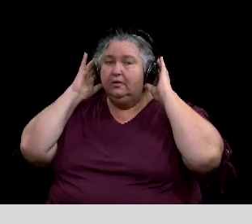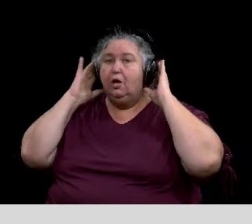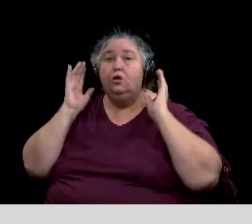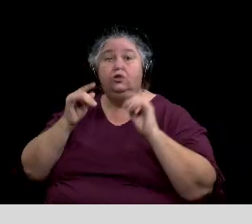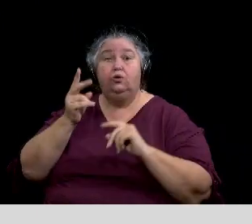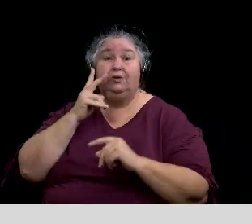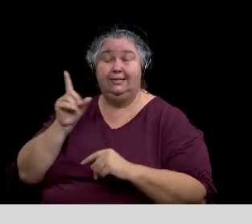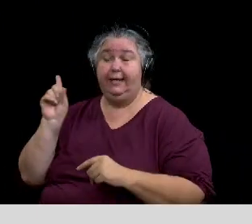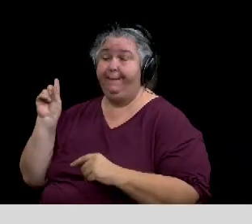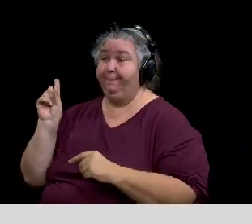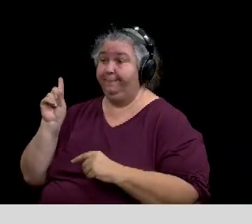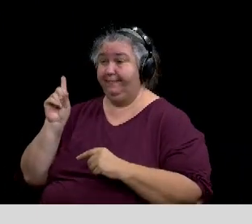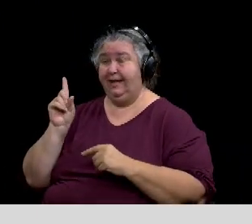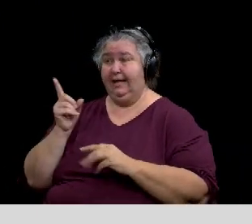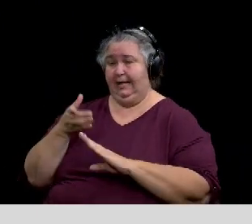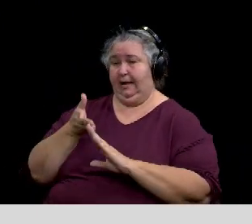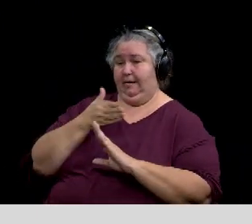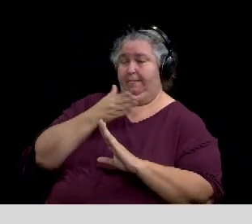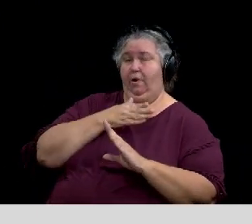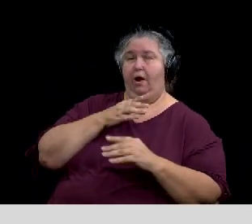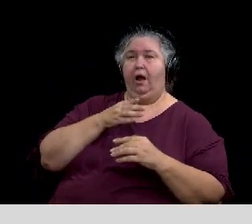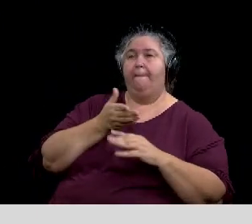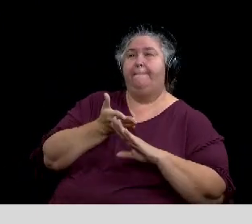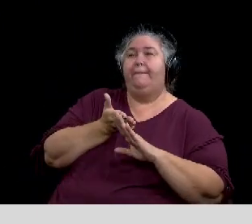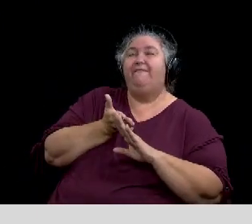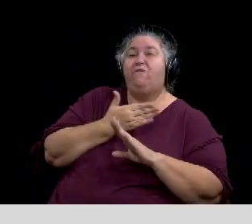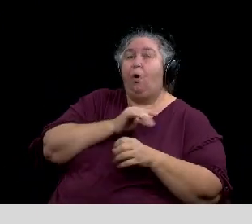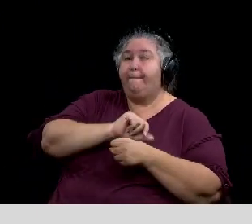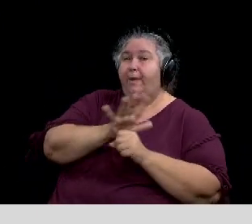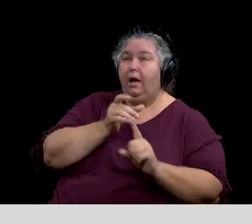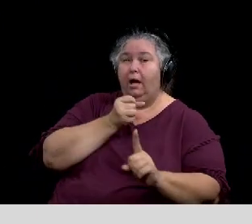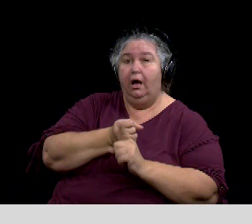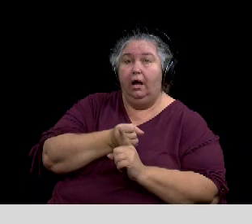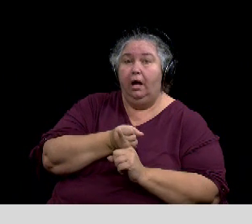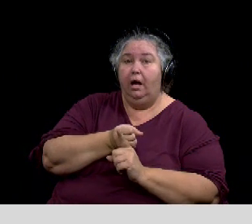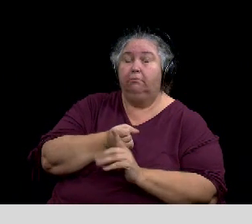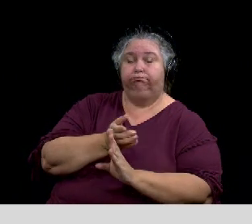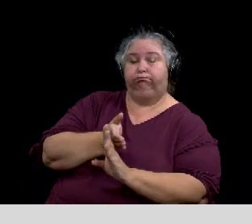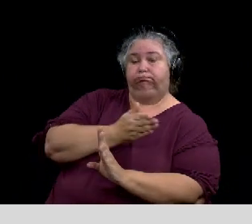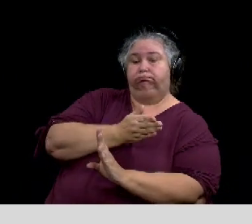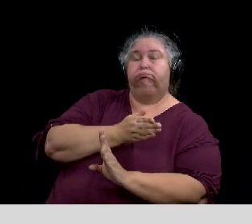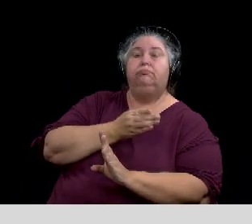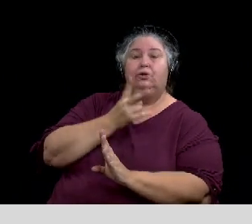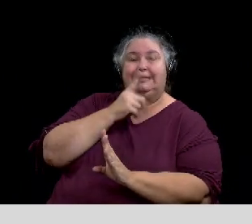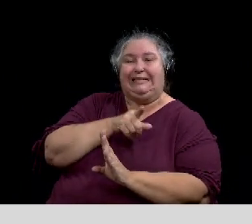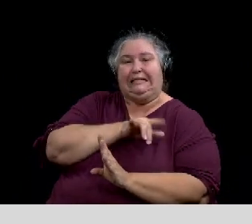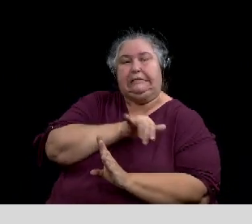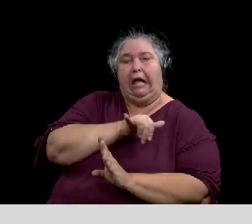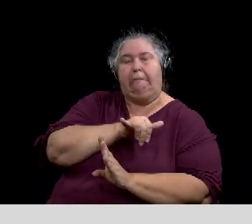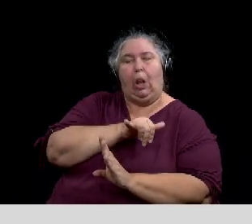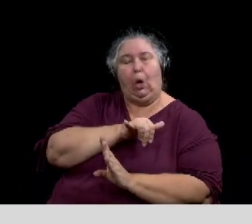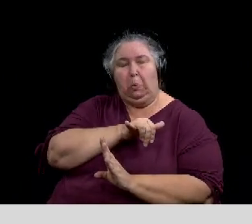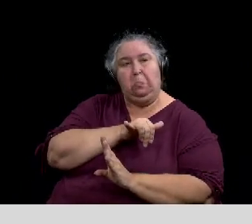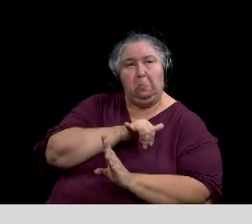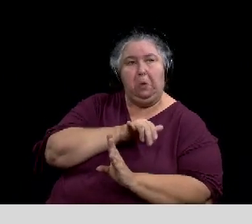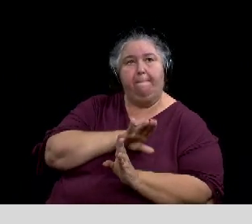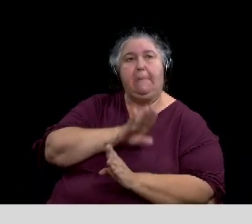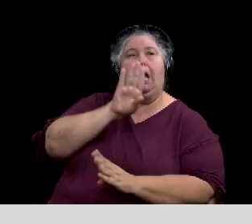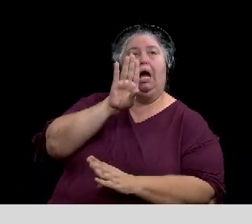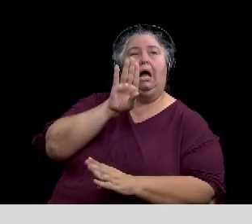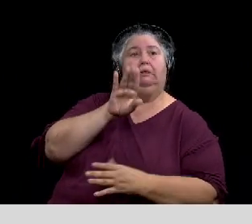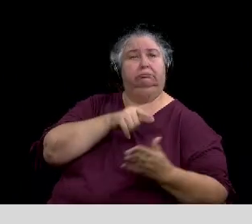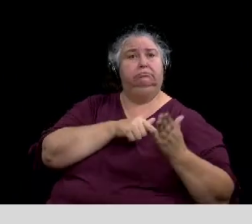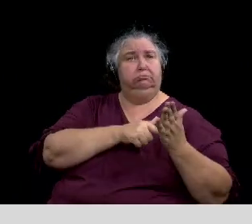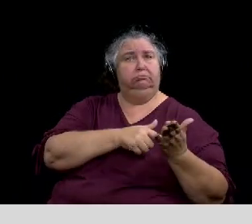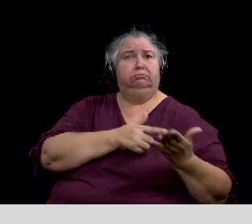see is earlier this year, before the pandemic arrived, you'll see a very similar kind of spike, indicating